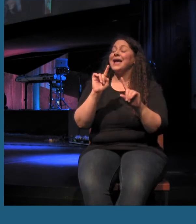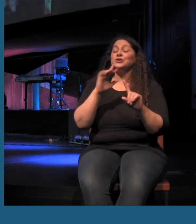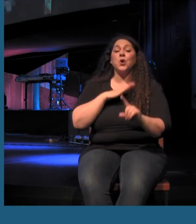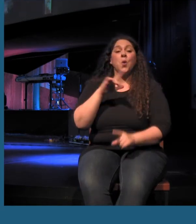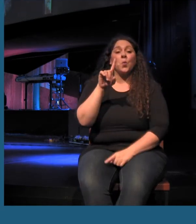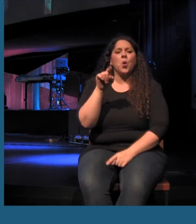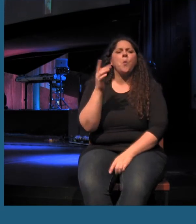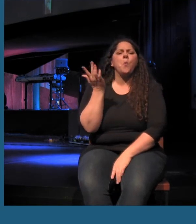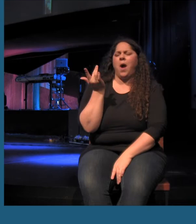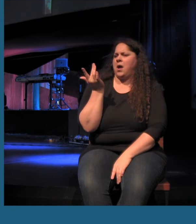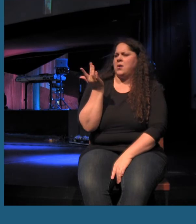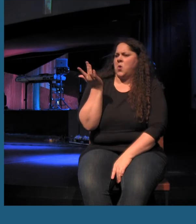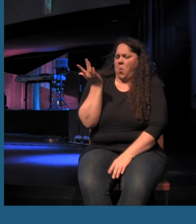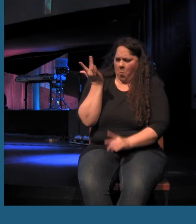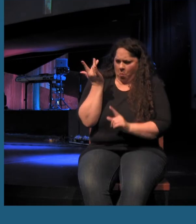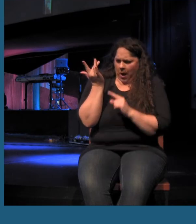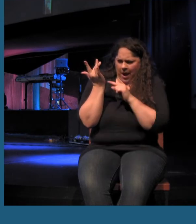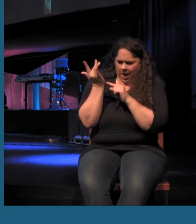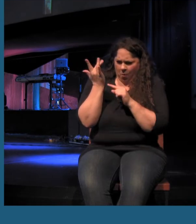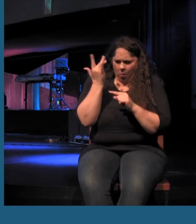Why am I doing this?